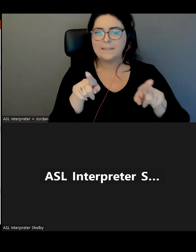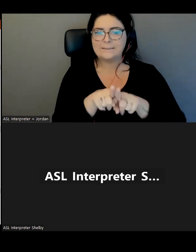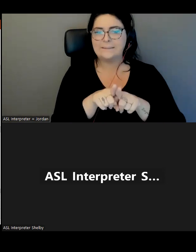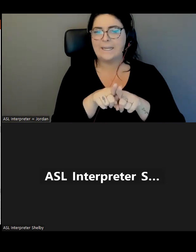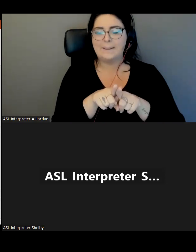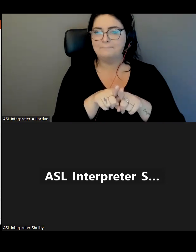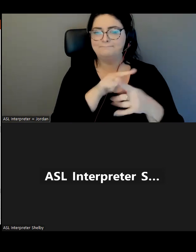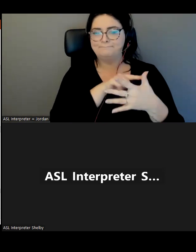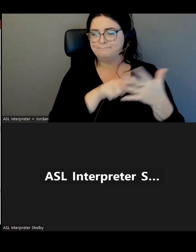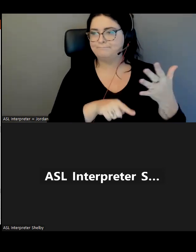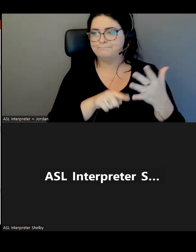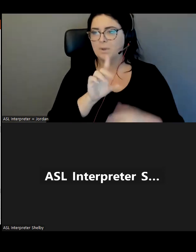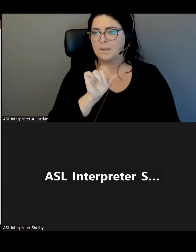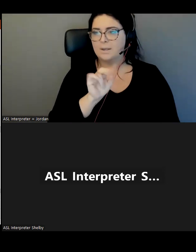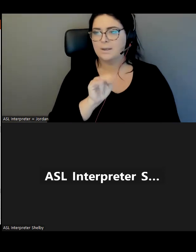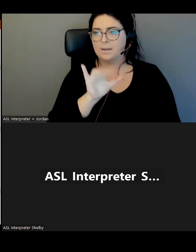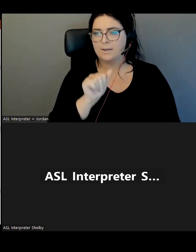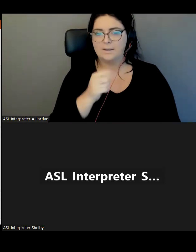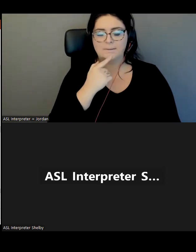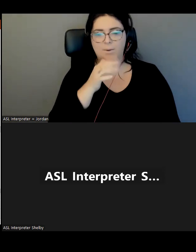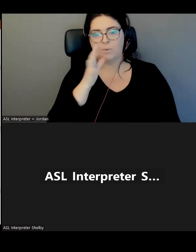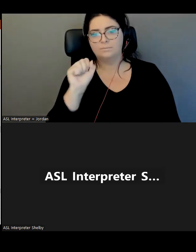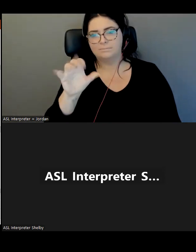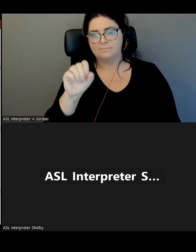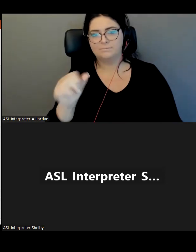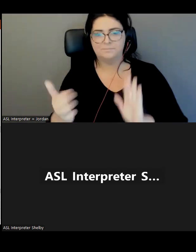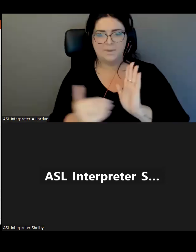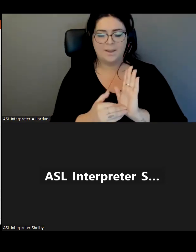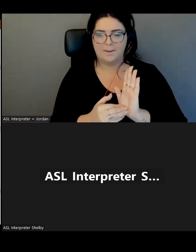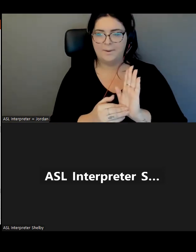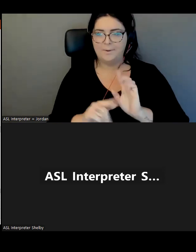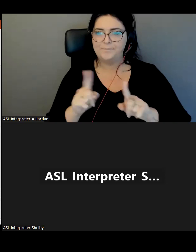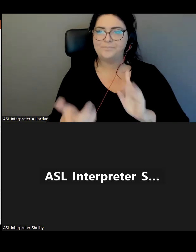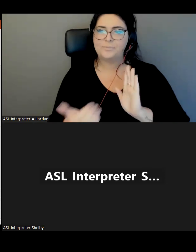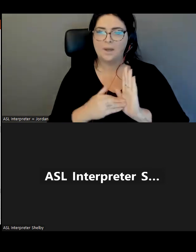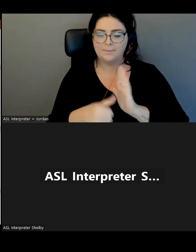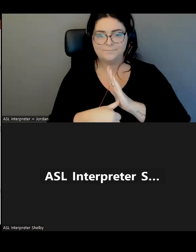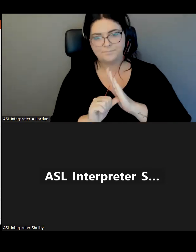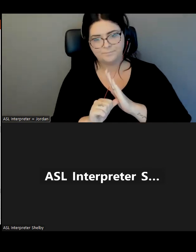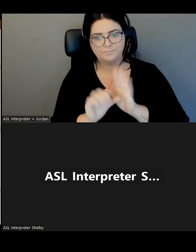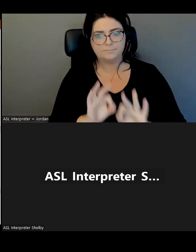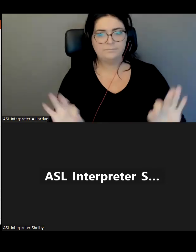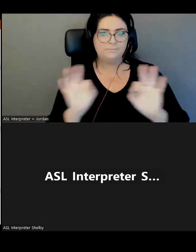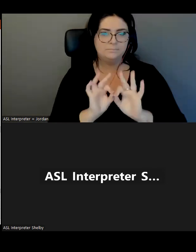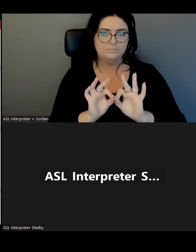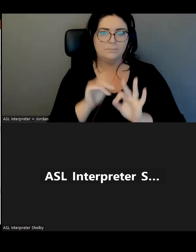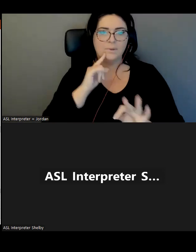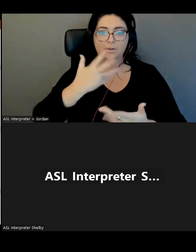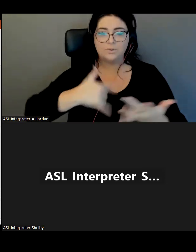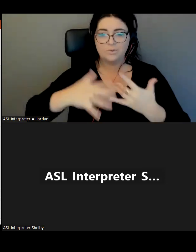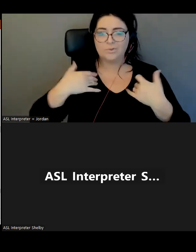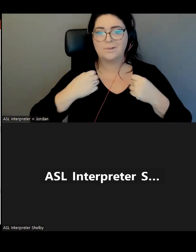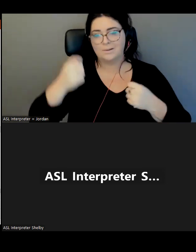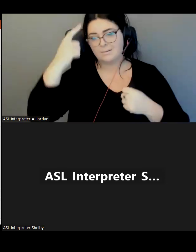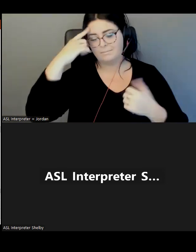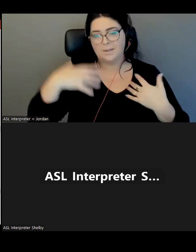has already mentioned. So I won't belabor that too much, but just really stress the importance of the social health and mental